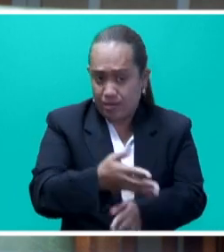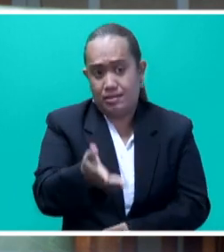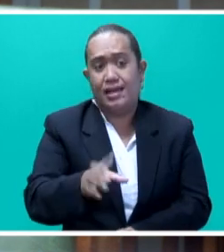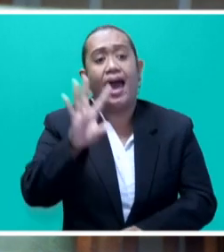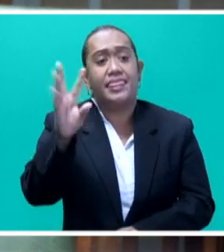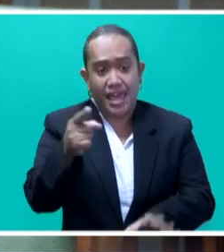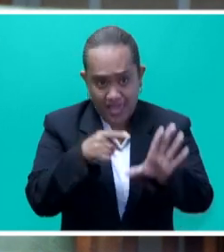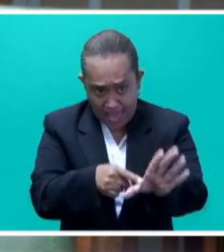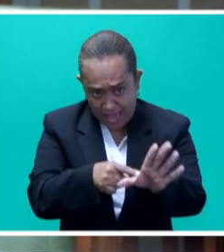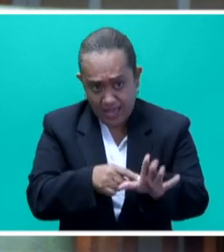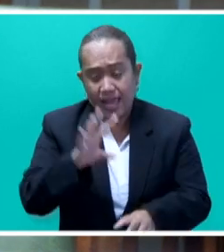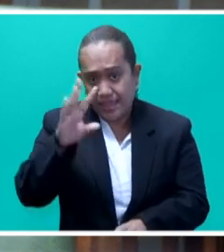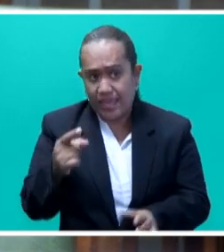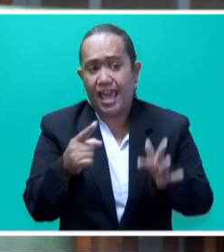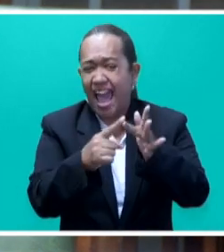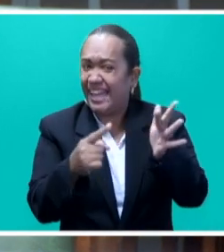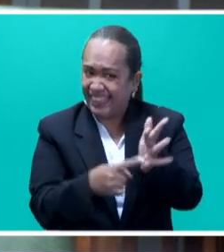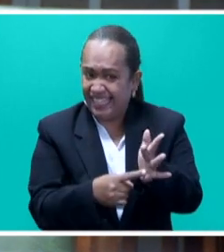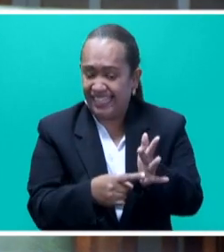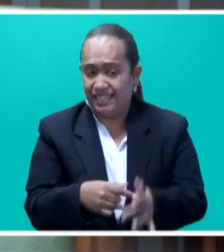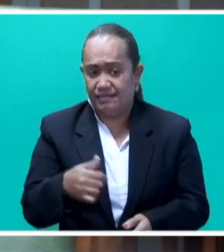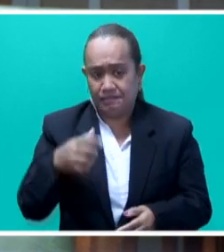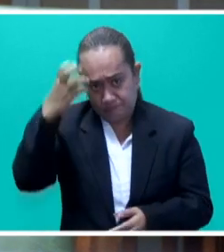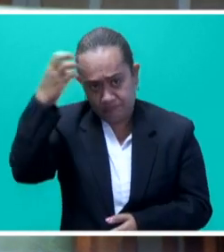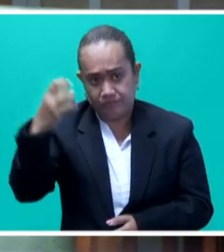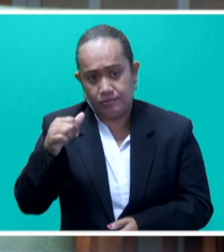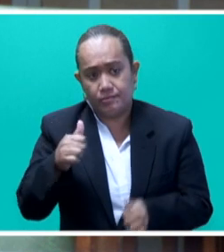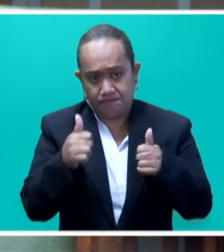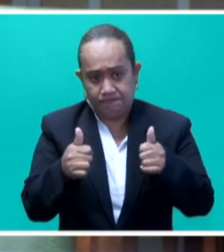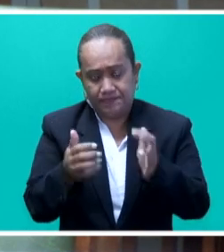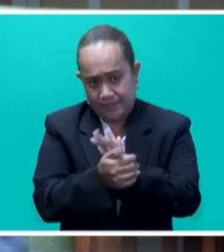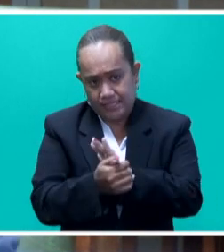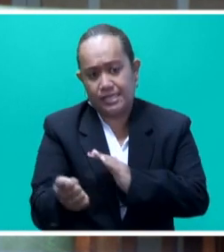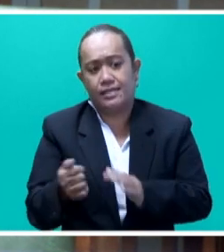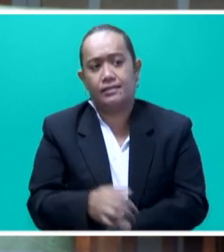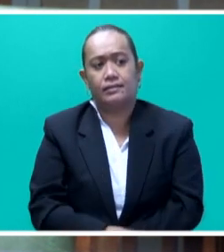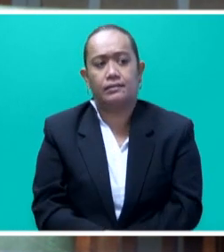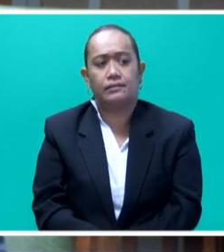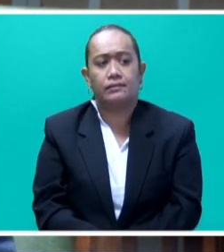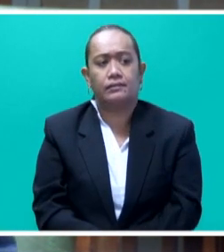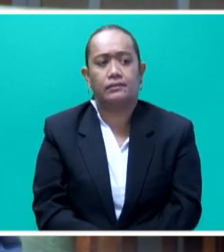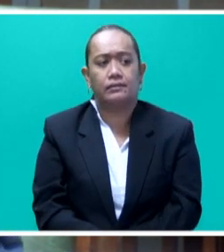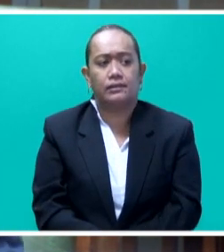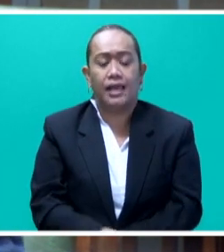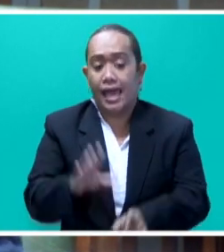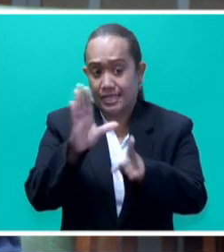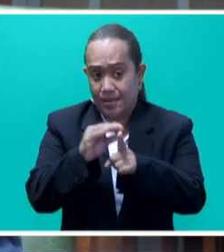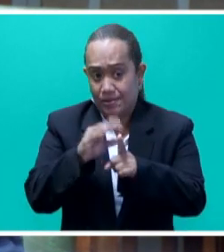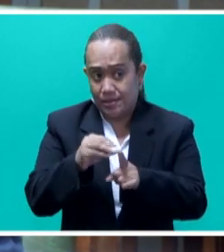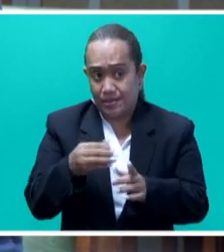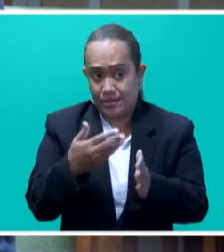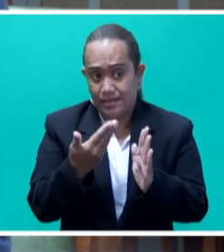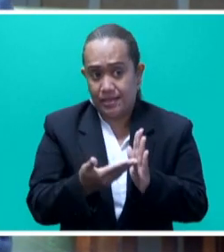They're IT, some of them are IT geeks. Some of them are very, very proficient in their work. And I've got some examples over here when it